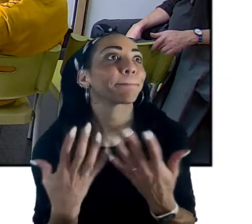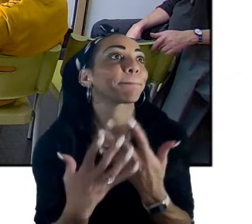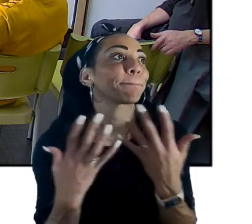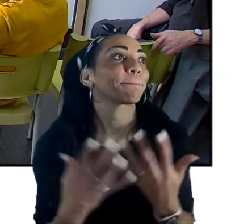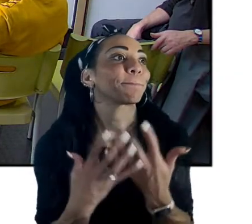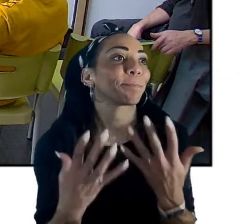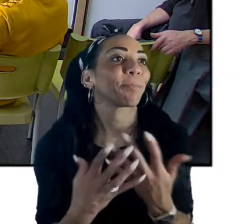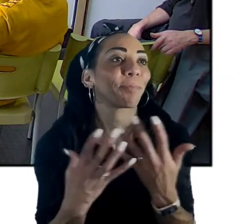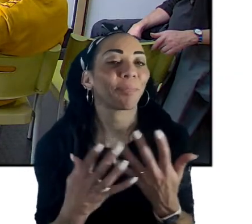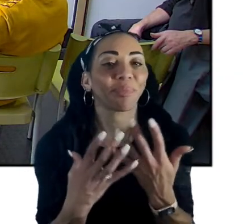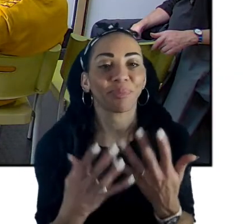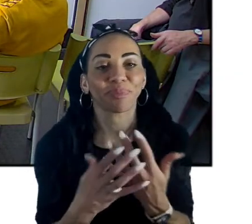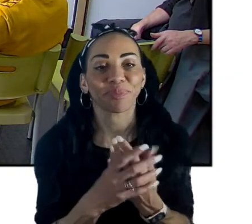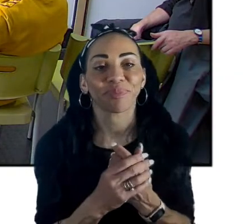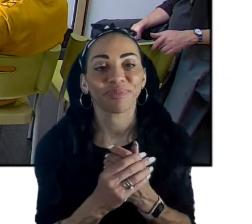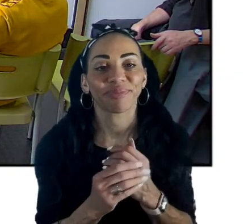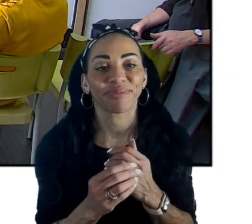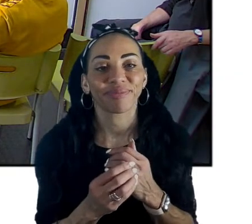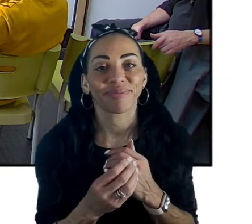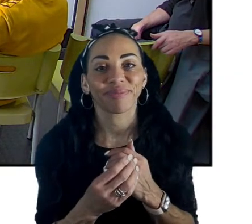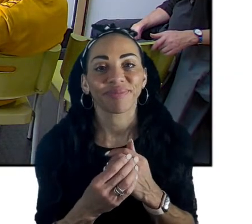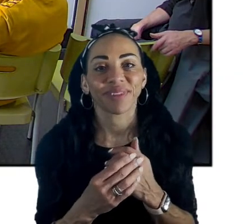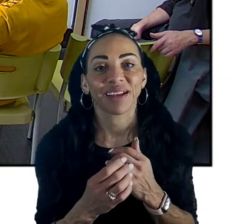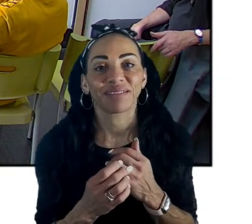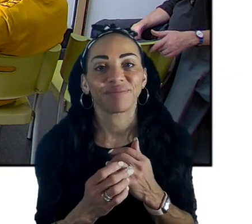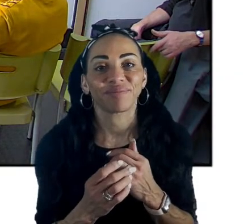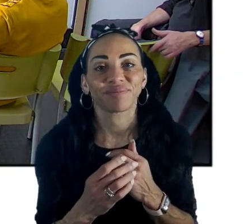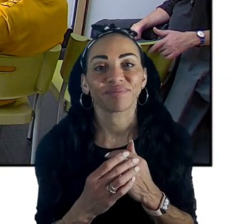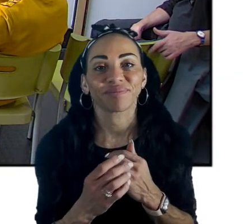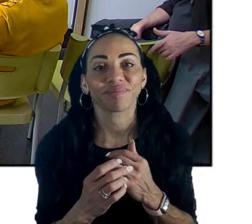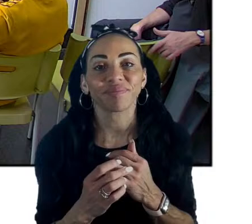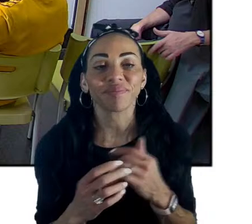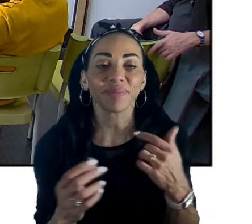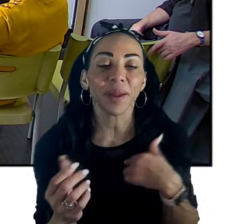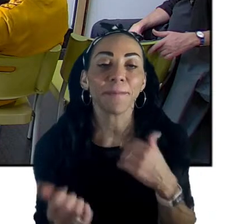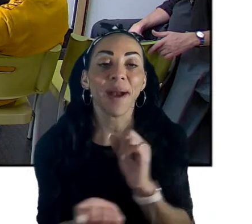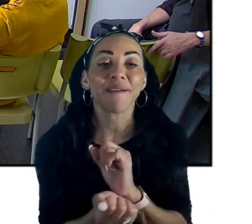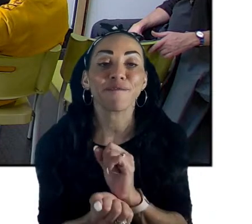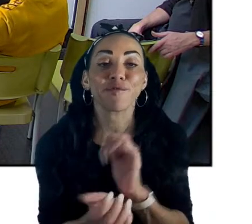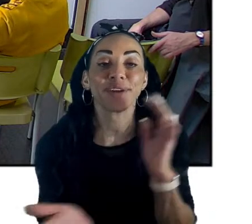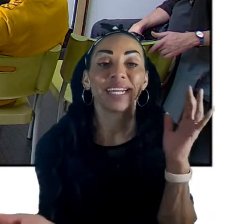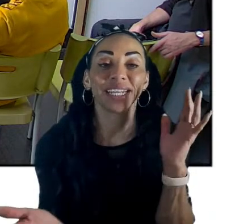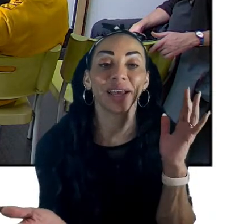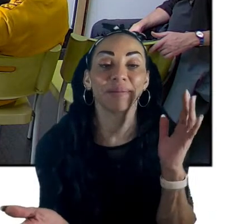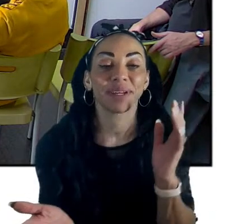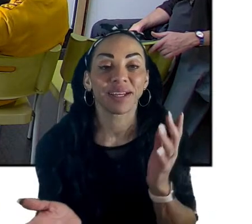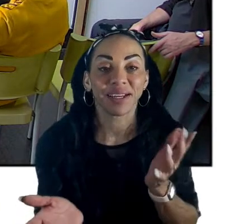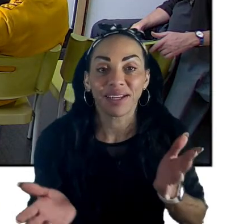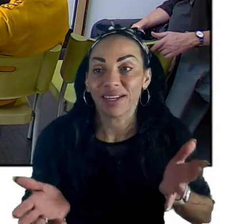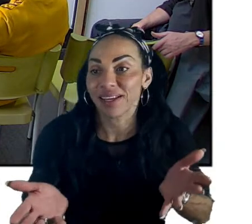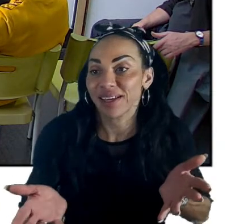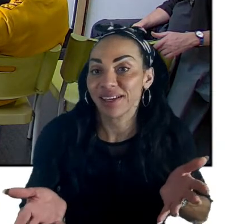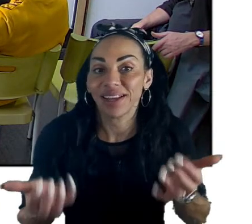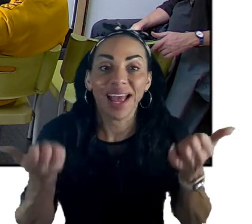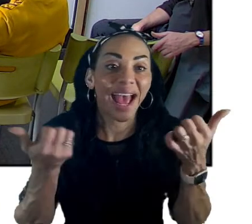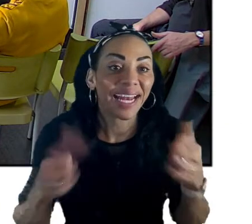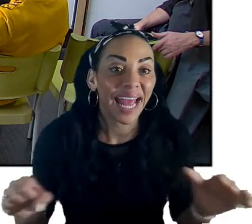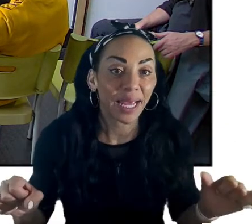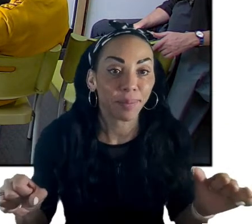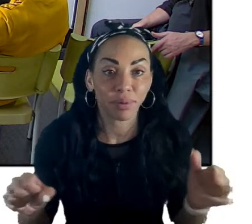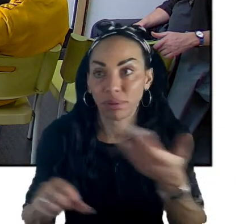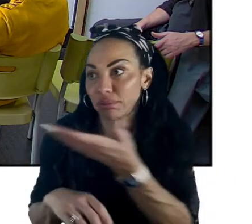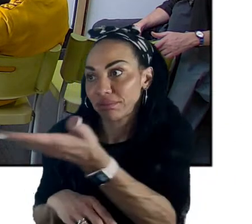people can, well, what was that phrase? My freedom can liberate conversation, or however it was. Like that